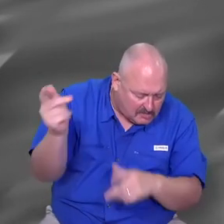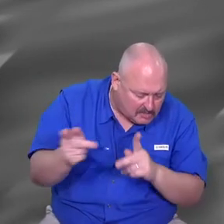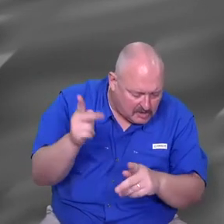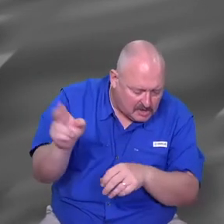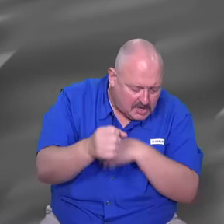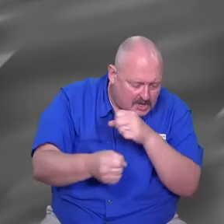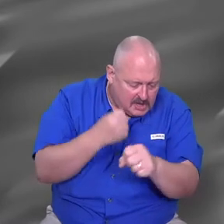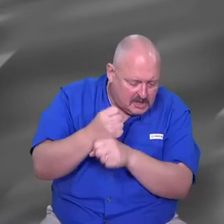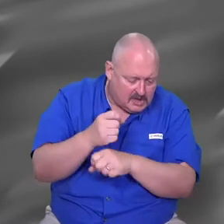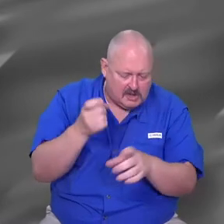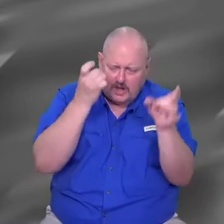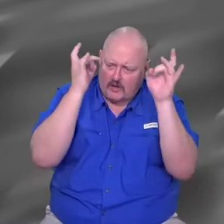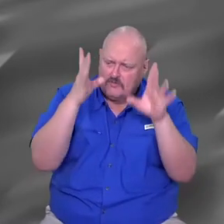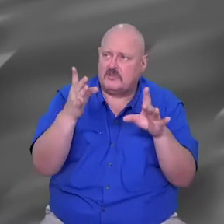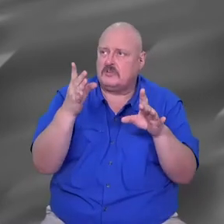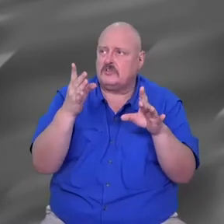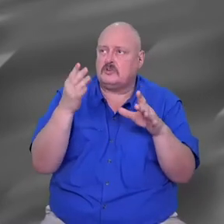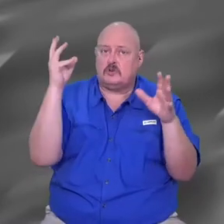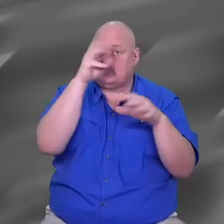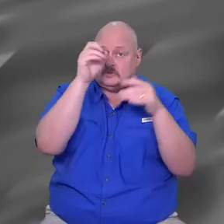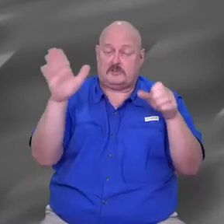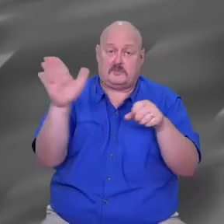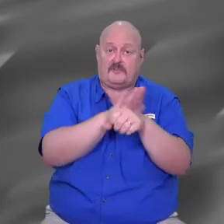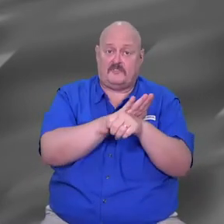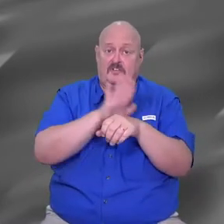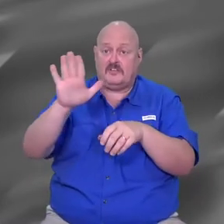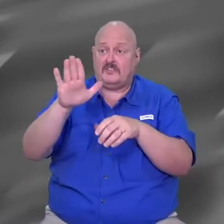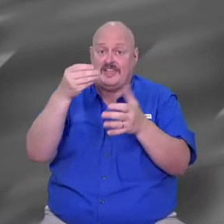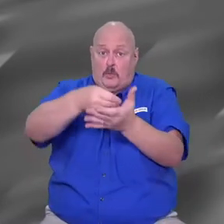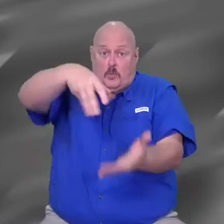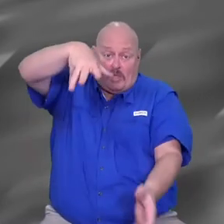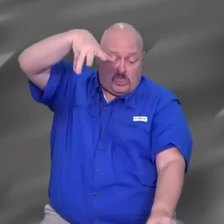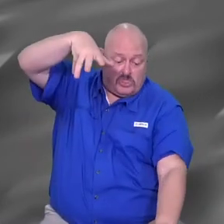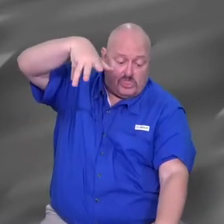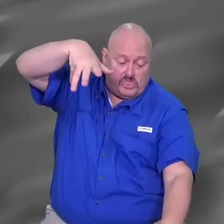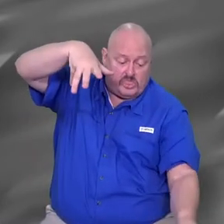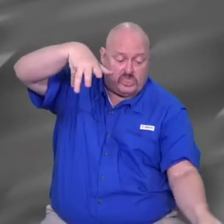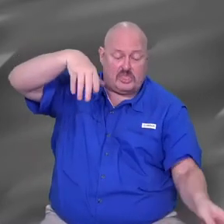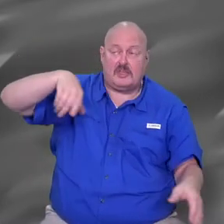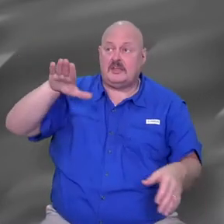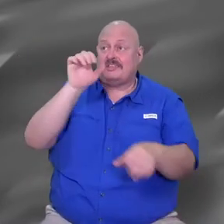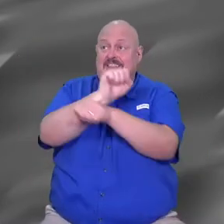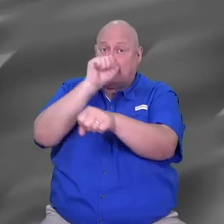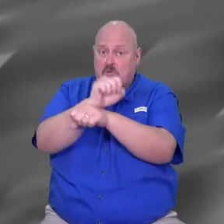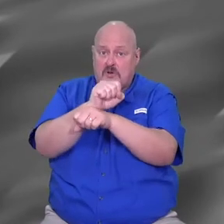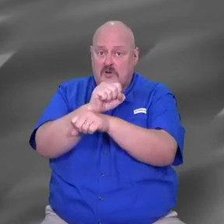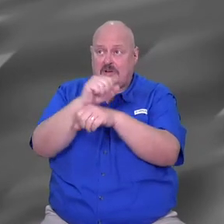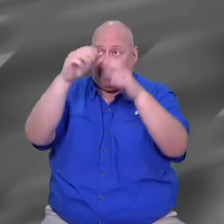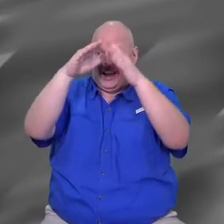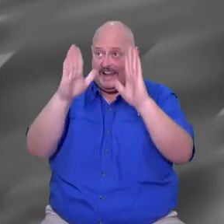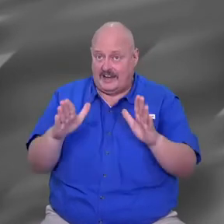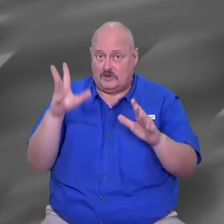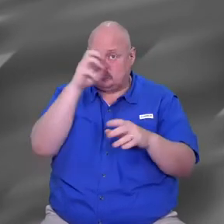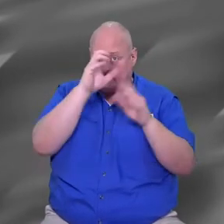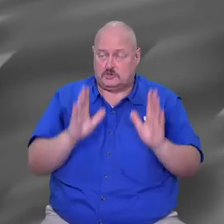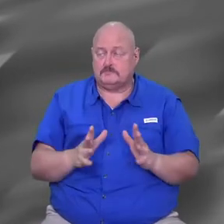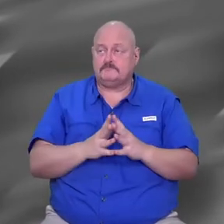years be as the cruel, lest strangers be filled with thy wealth, and thy labors be in the house of a